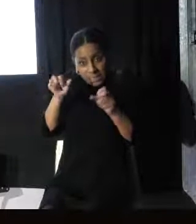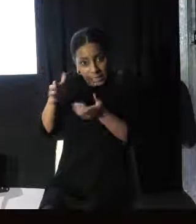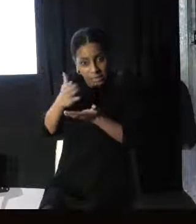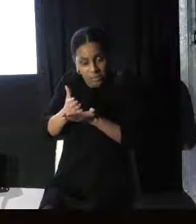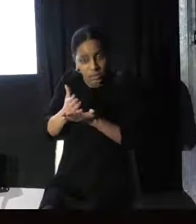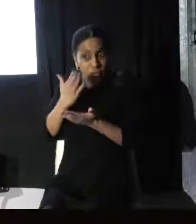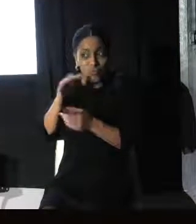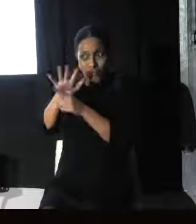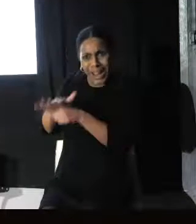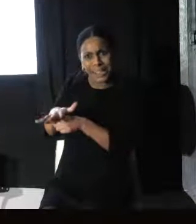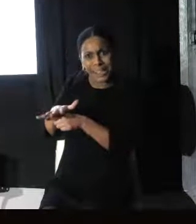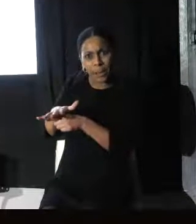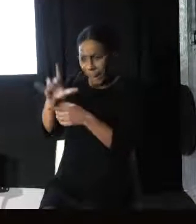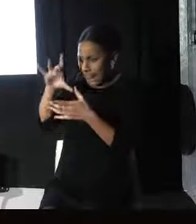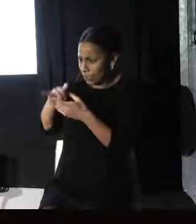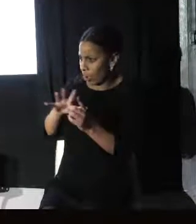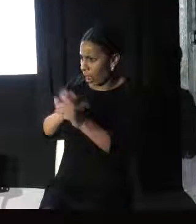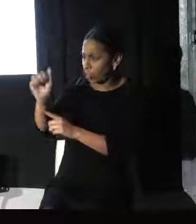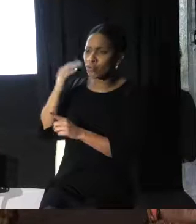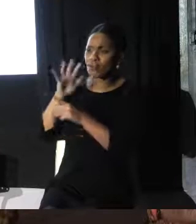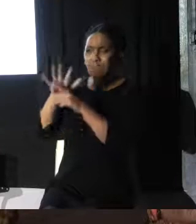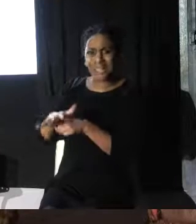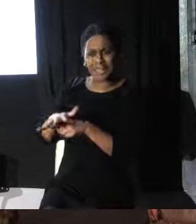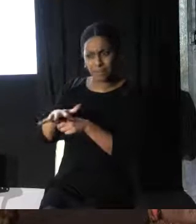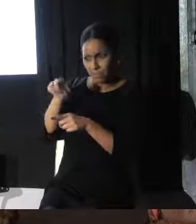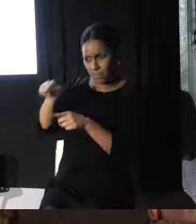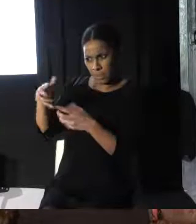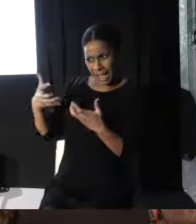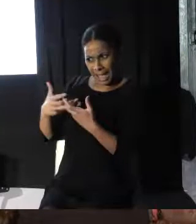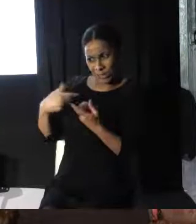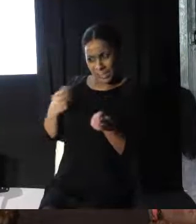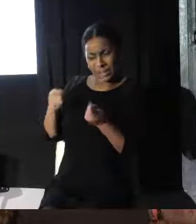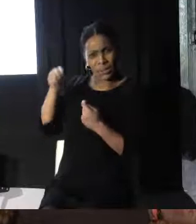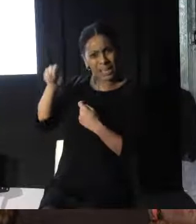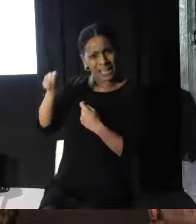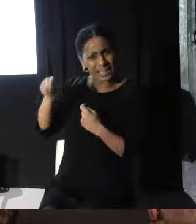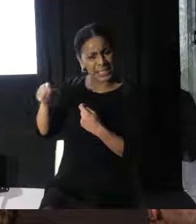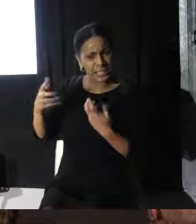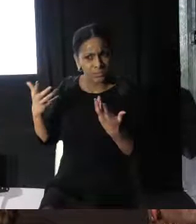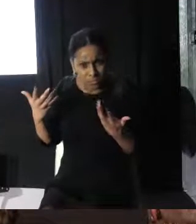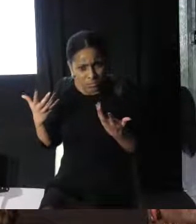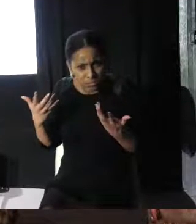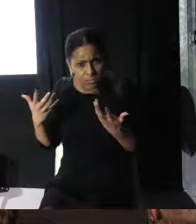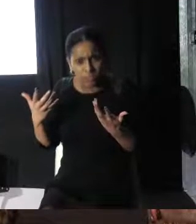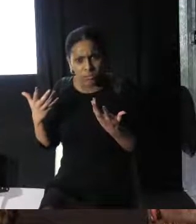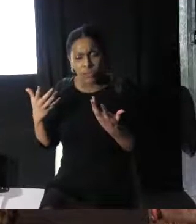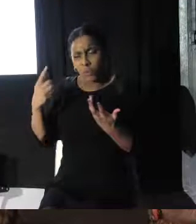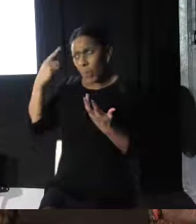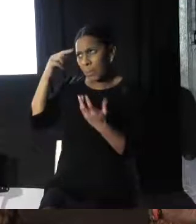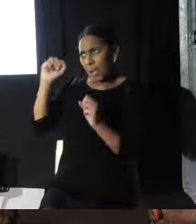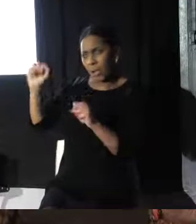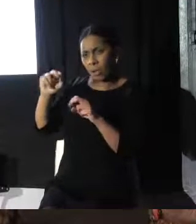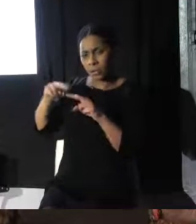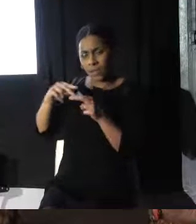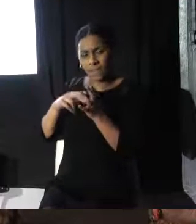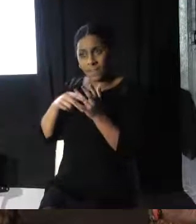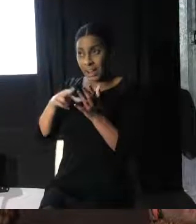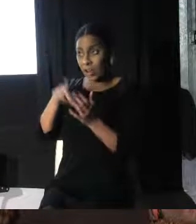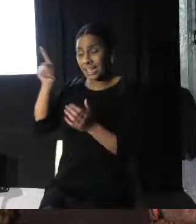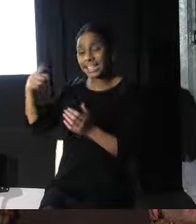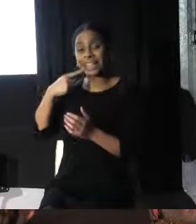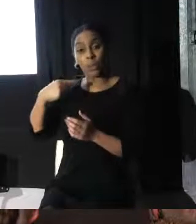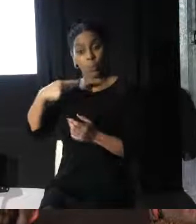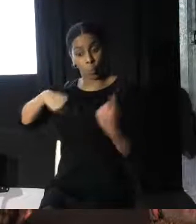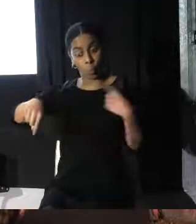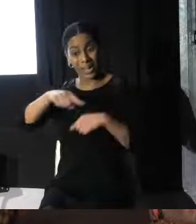come to terms with those legacies? How do we work with what Fanon says we need to do,